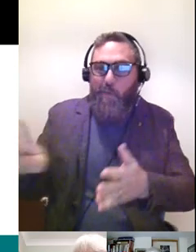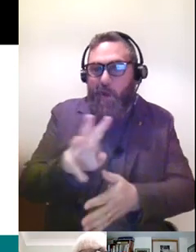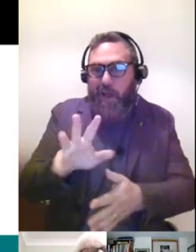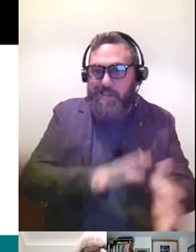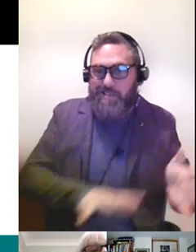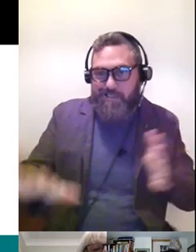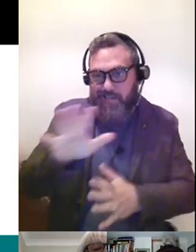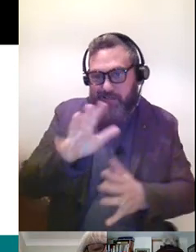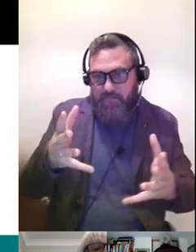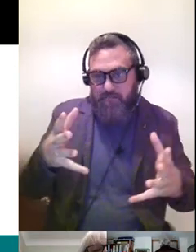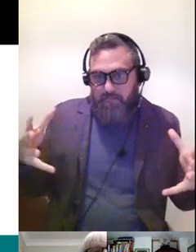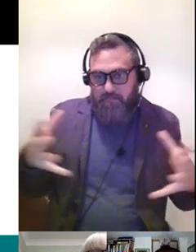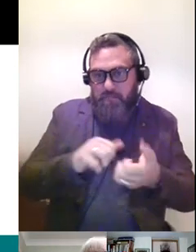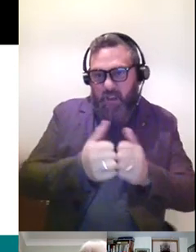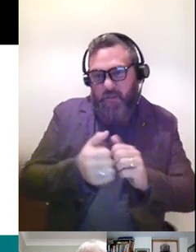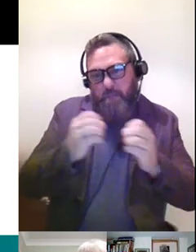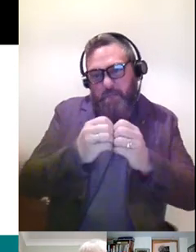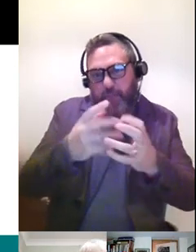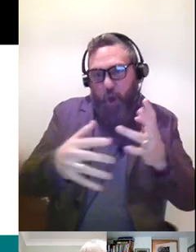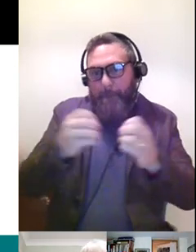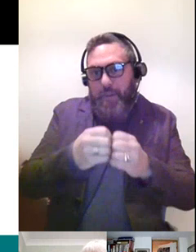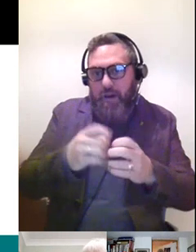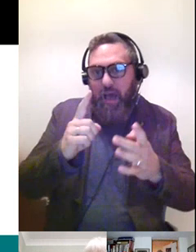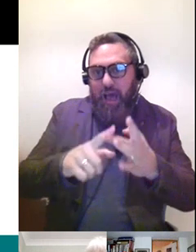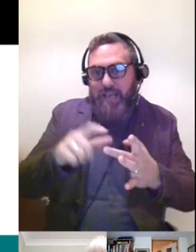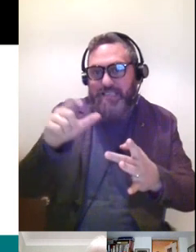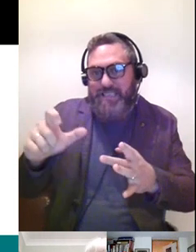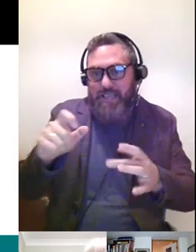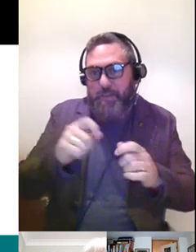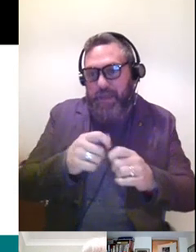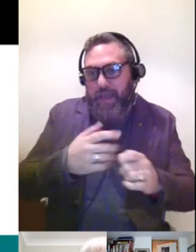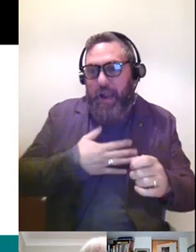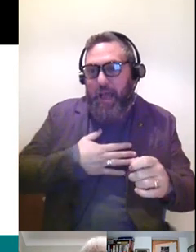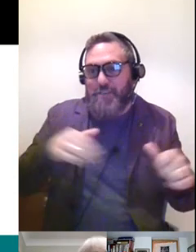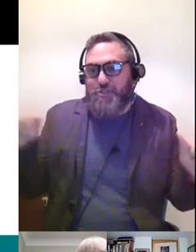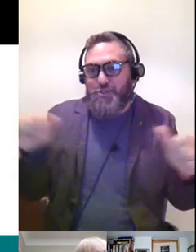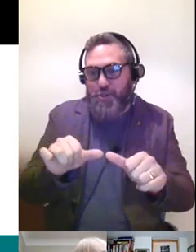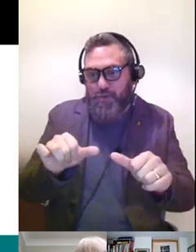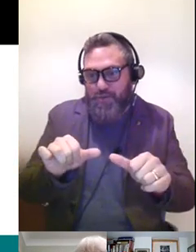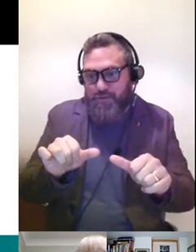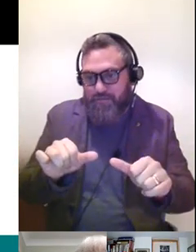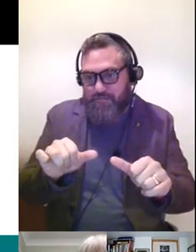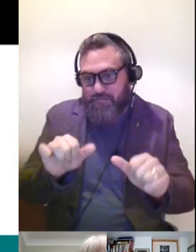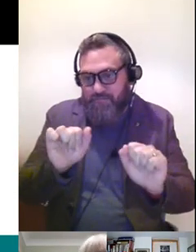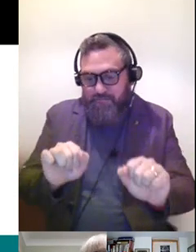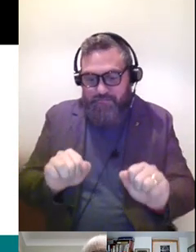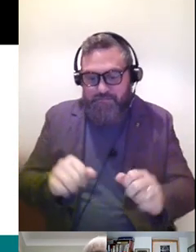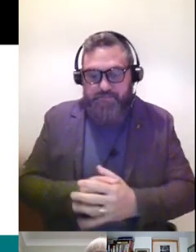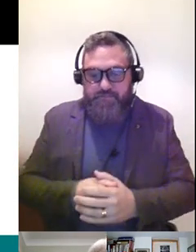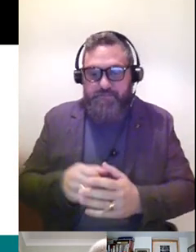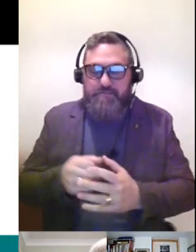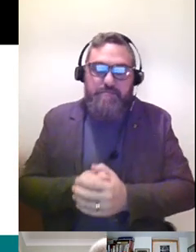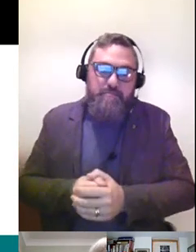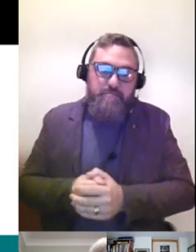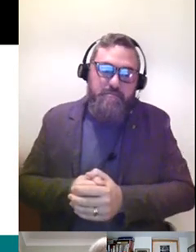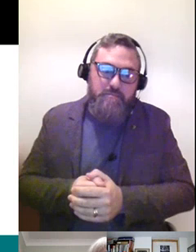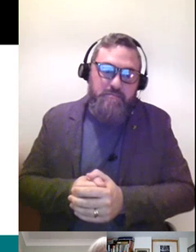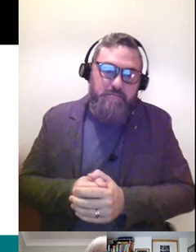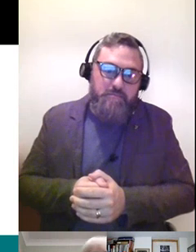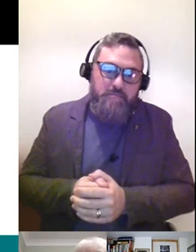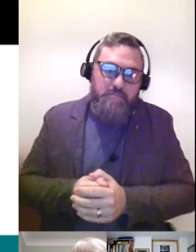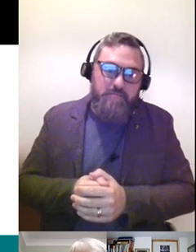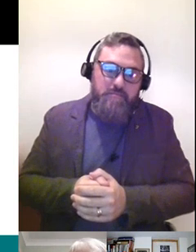of a mouthful, but Bob ICP, for those of us who like shorthand or jargon, depending on your view.